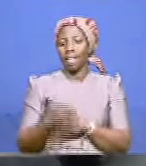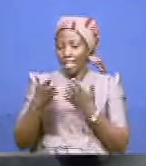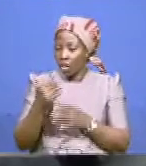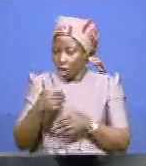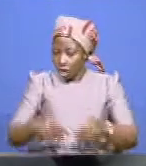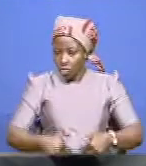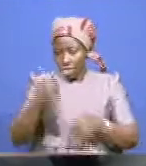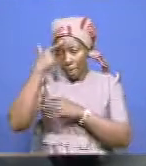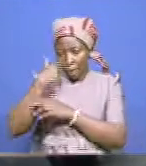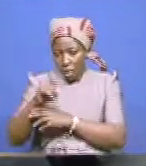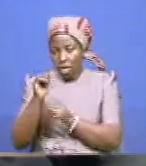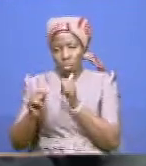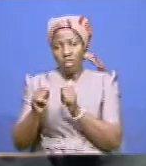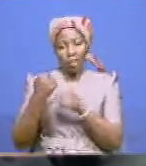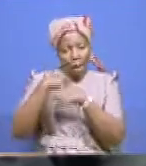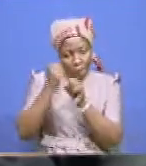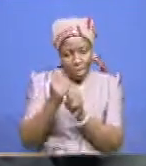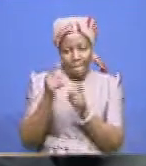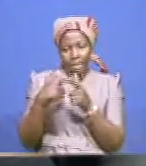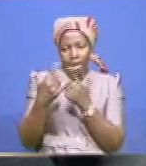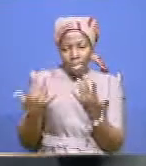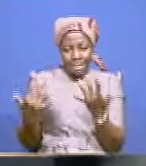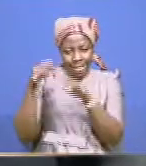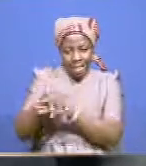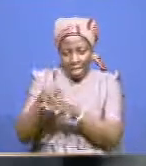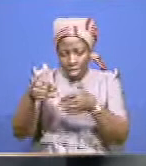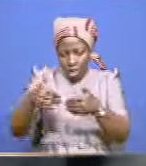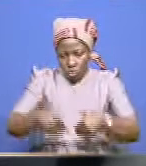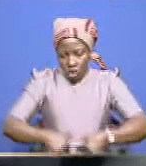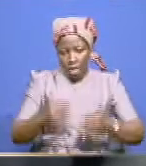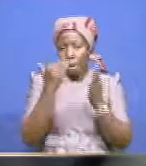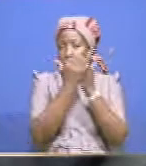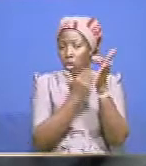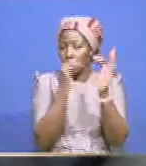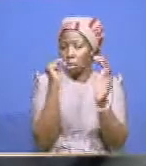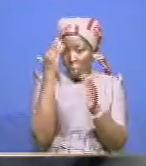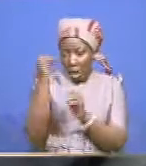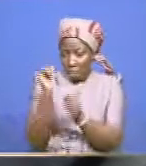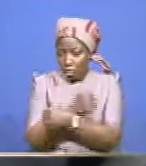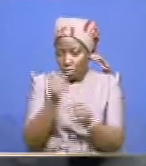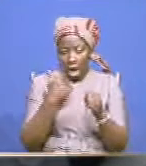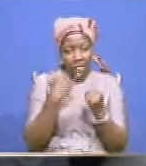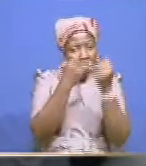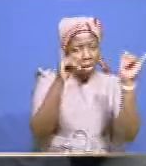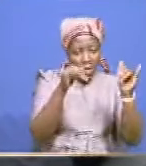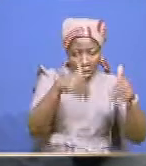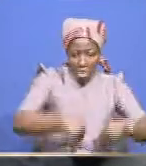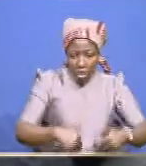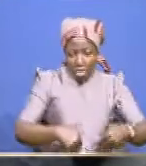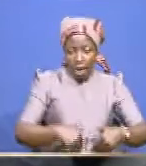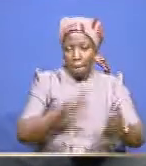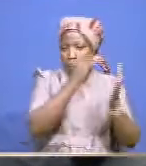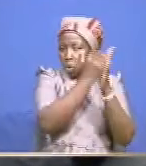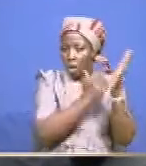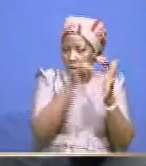in place so that then we integrate the youth programs, because you cannot have an independent youth program. You must mainstream youth